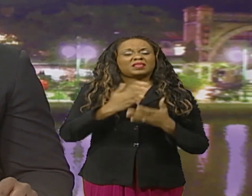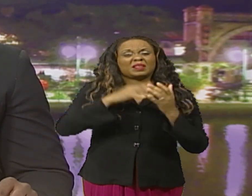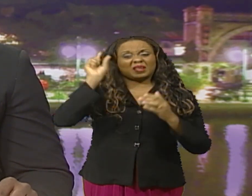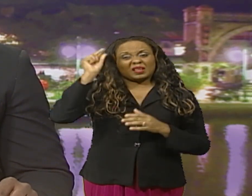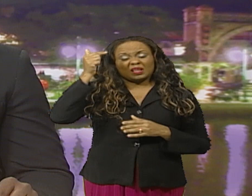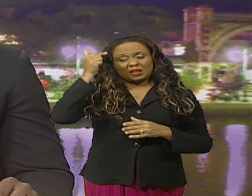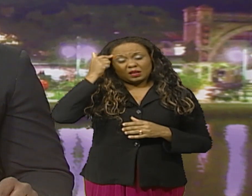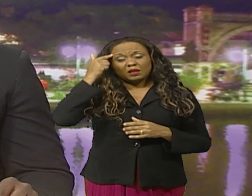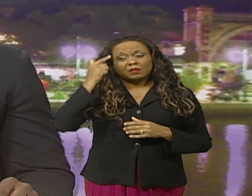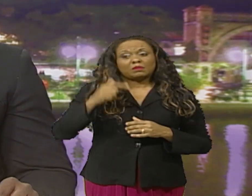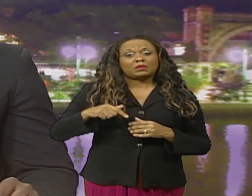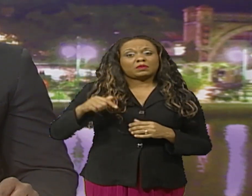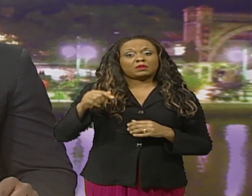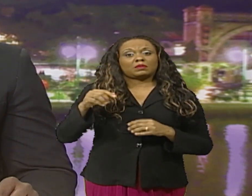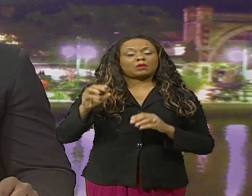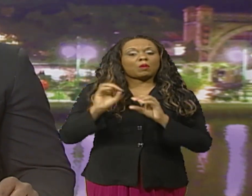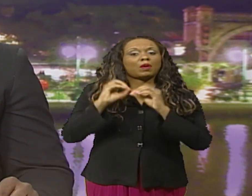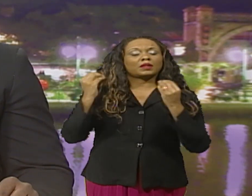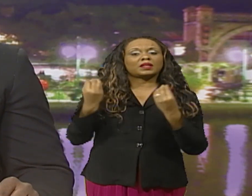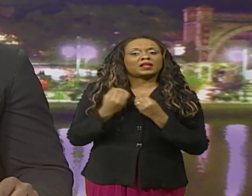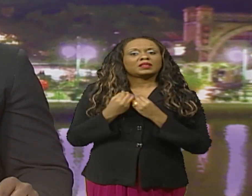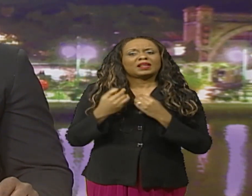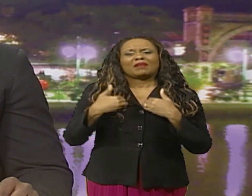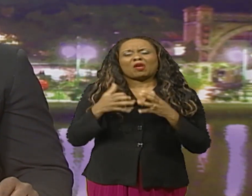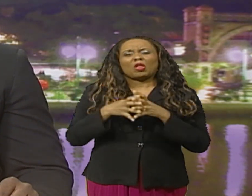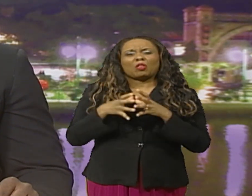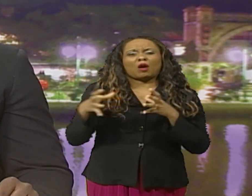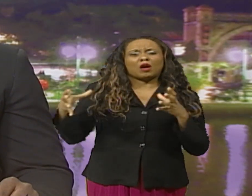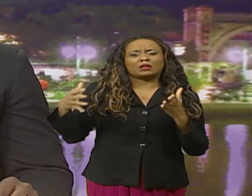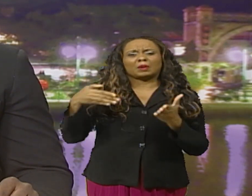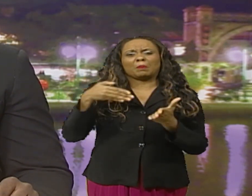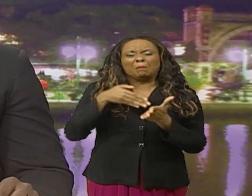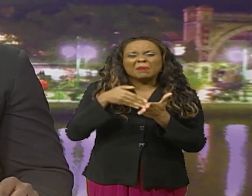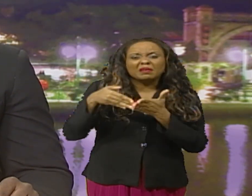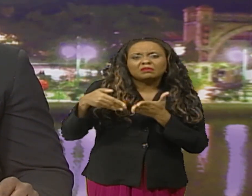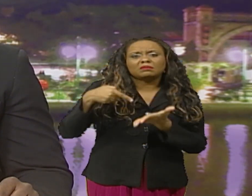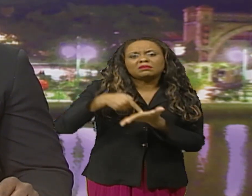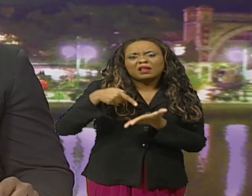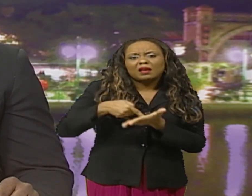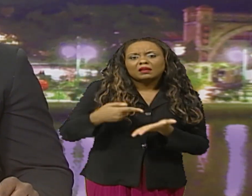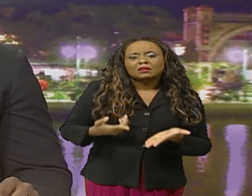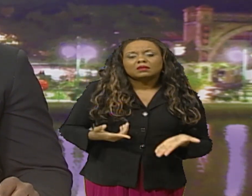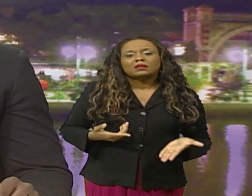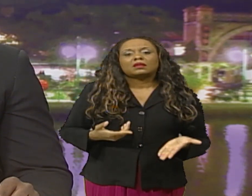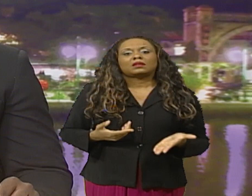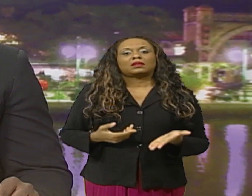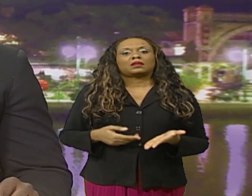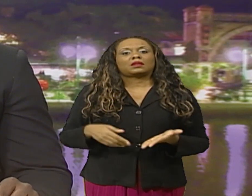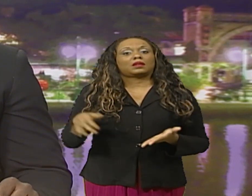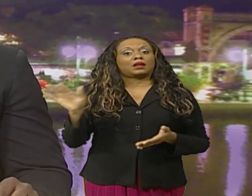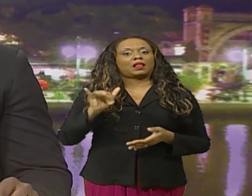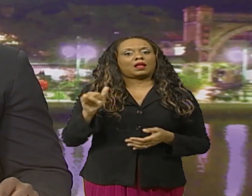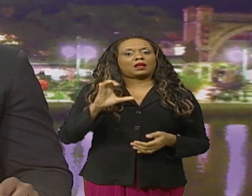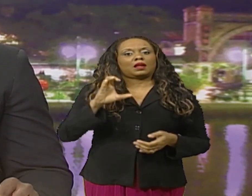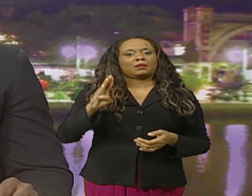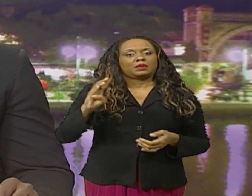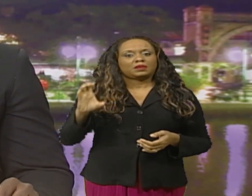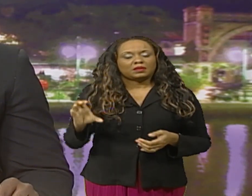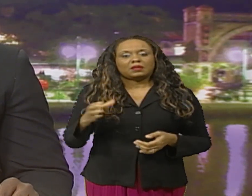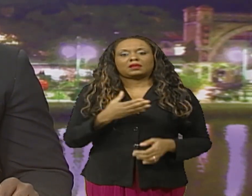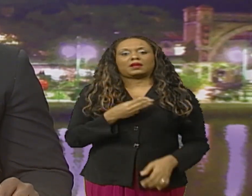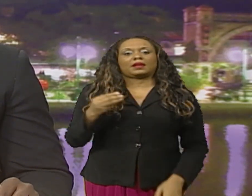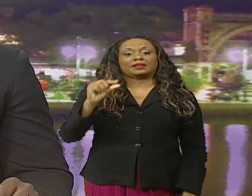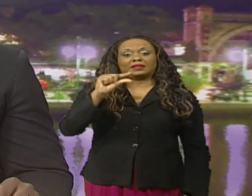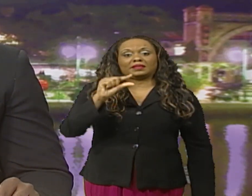millions of dollars in debt. Among the suggestions is to merge entities which do similar work, like the Caribbean Broadcasting Corporation